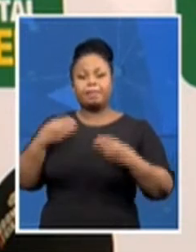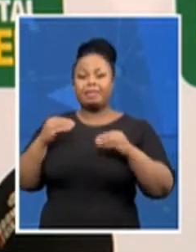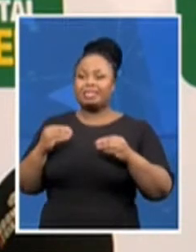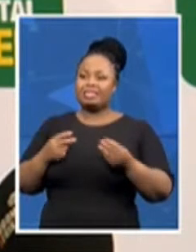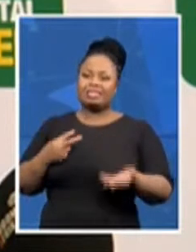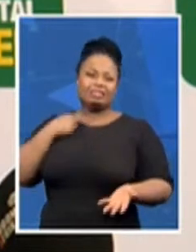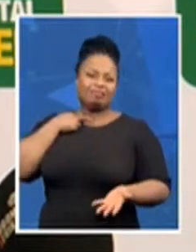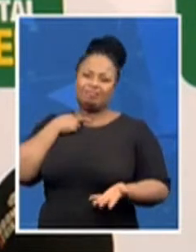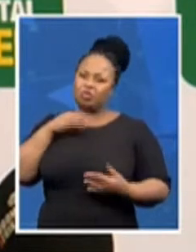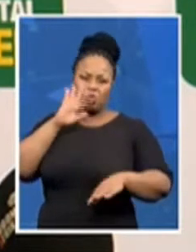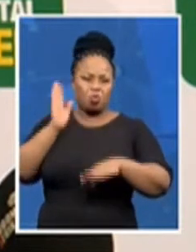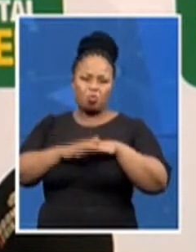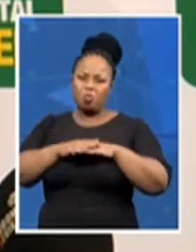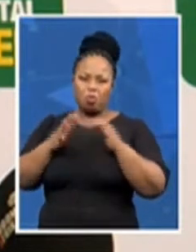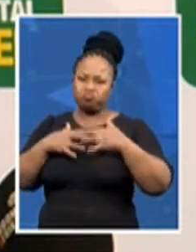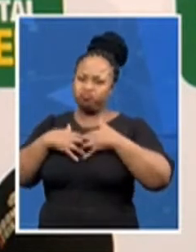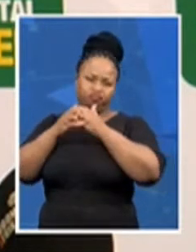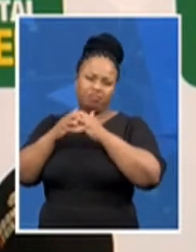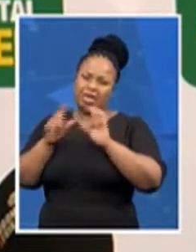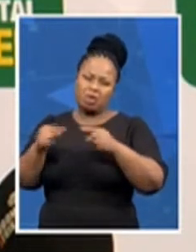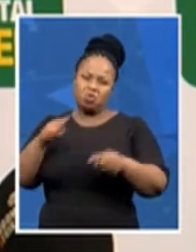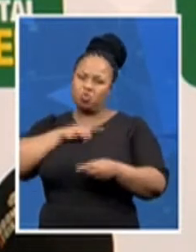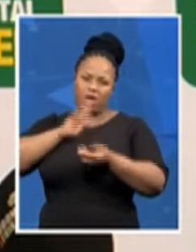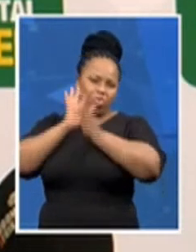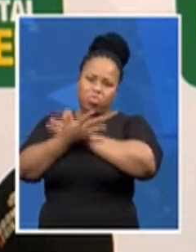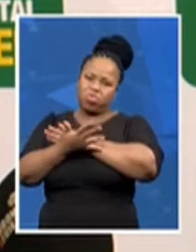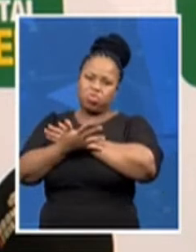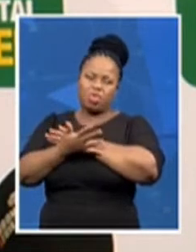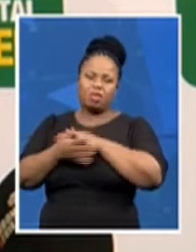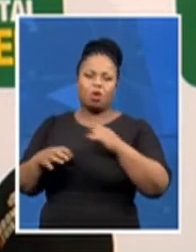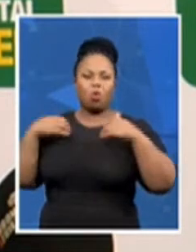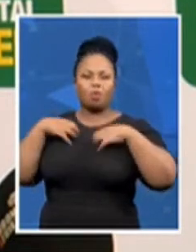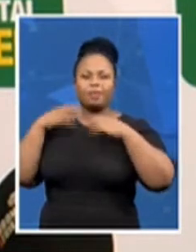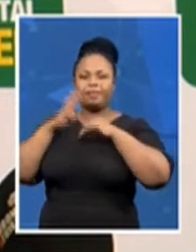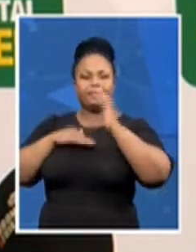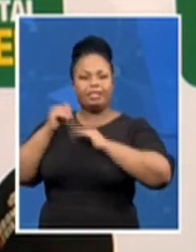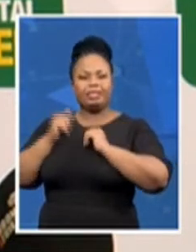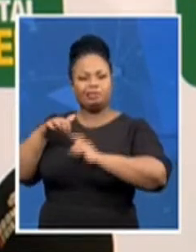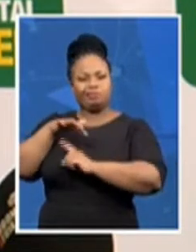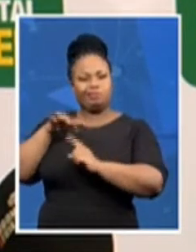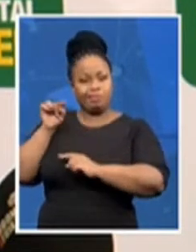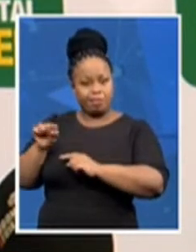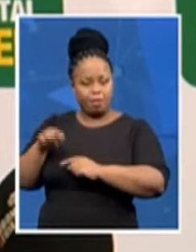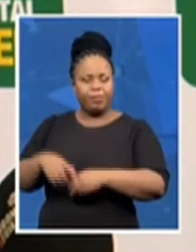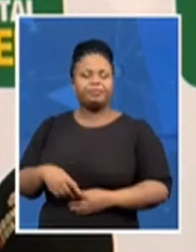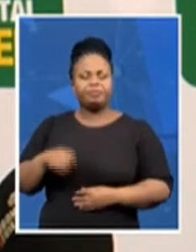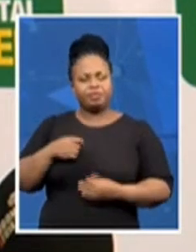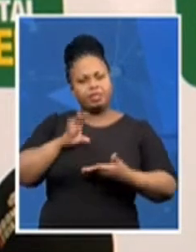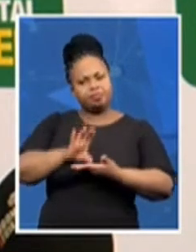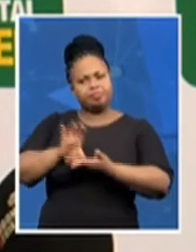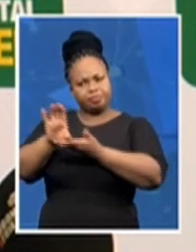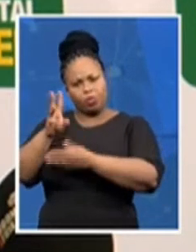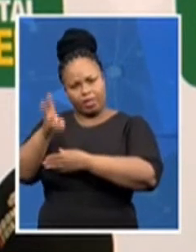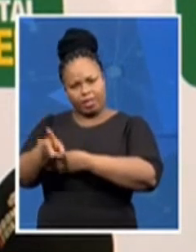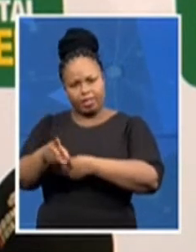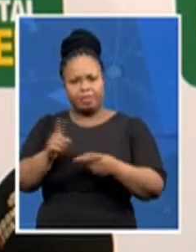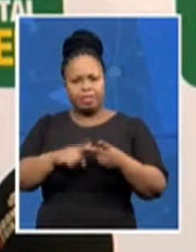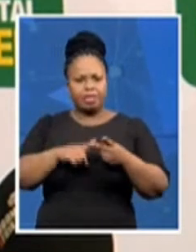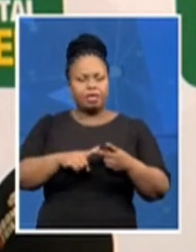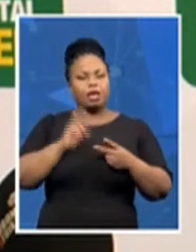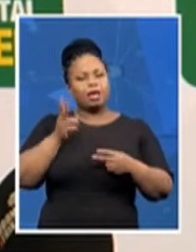their property. They also consider to provide a rental holiday to businesses that are